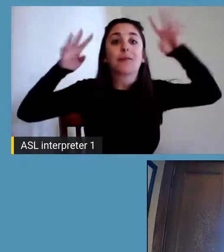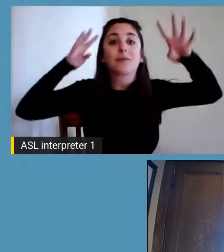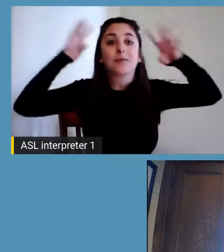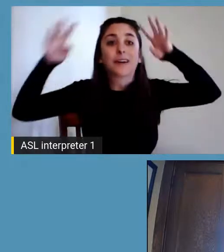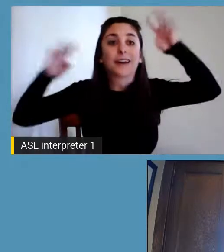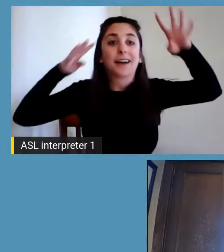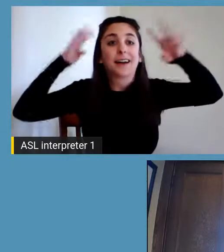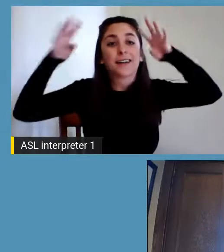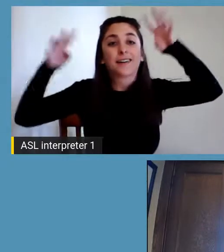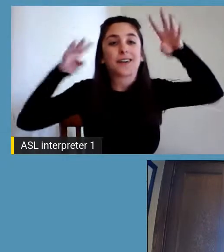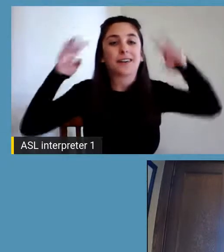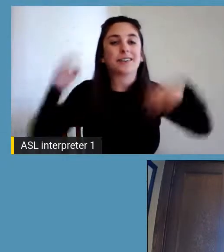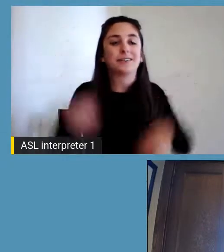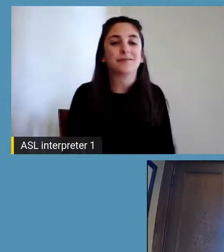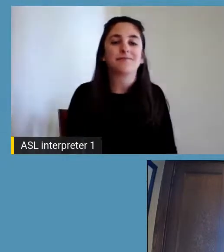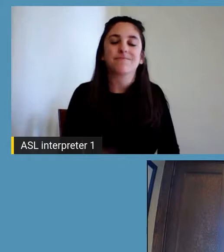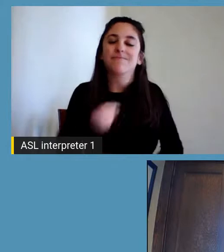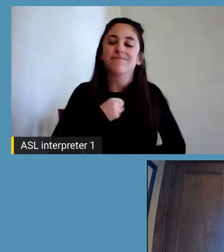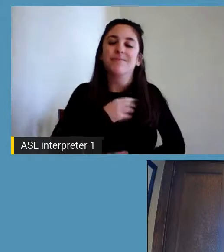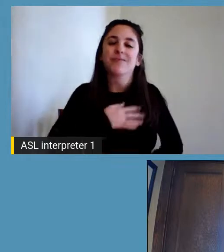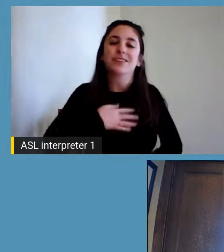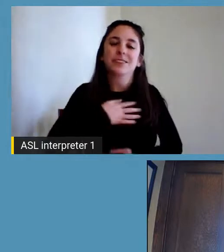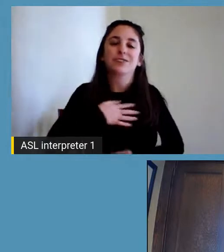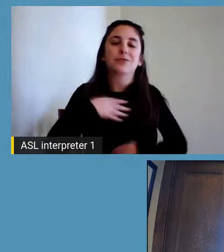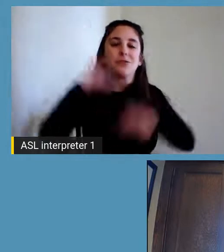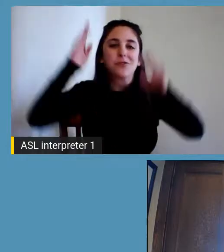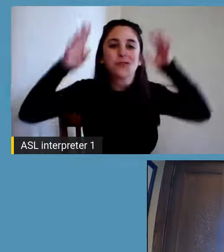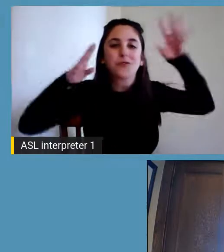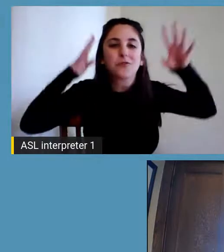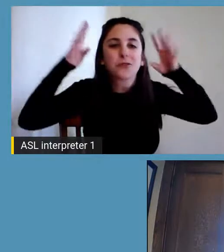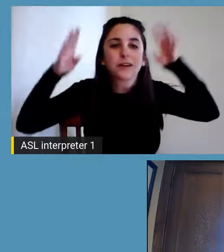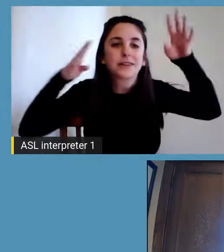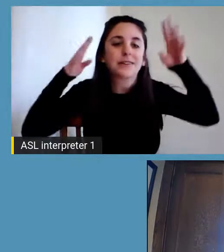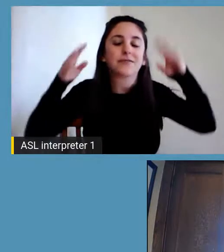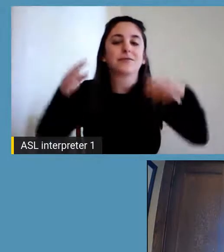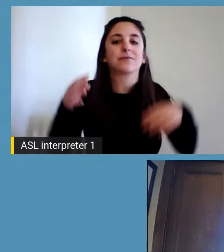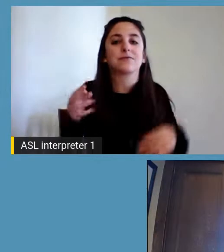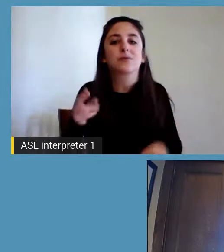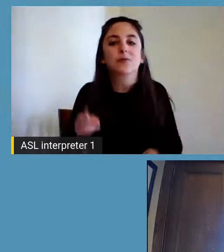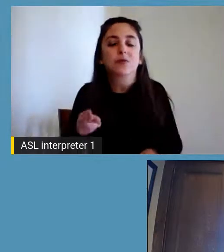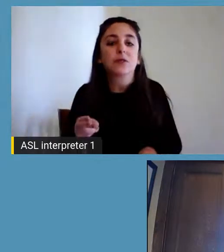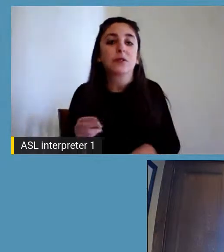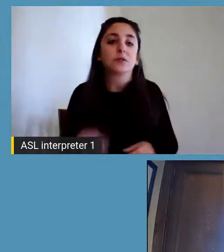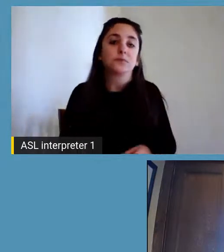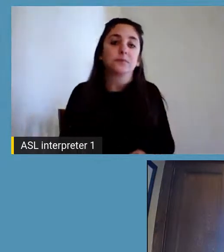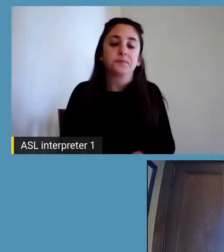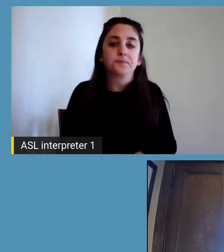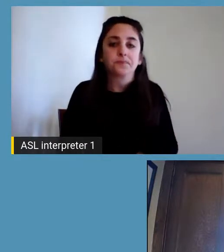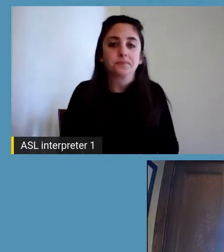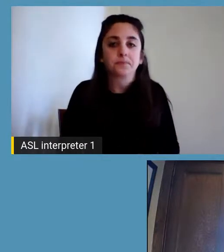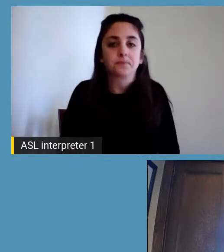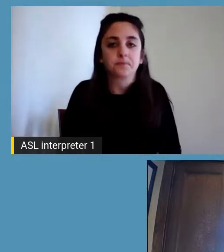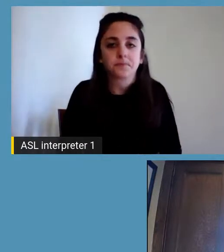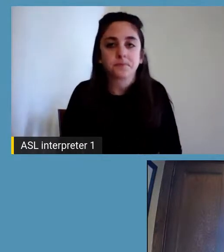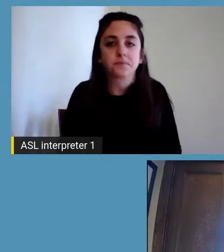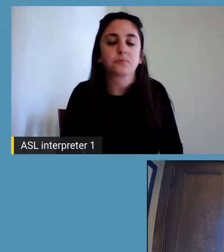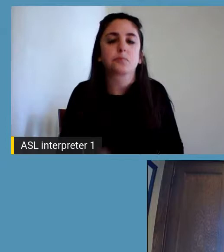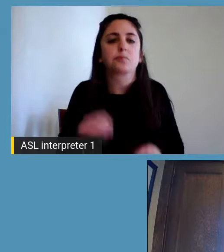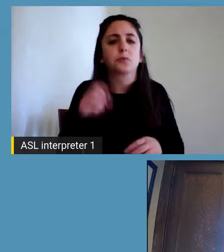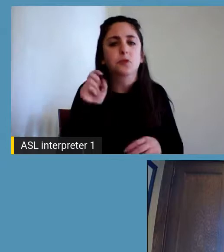that's why I've really enjoyed the historical, because you do have to recreate fur, beading,